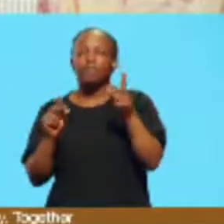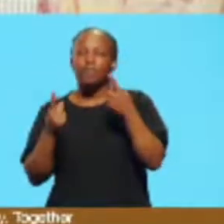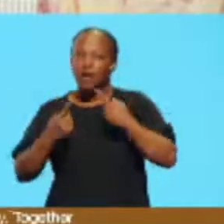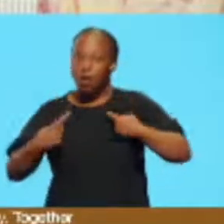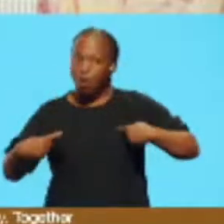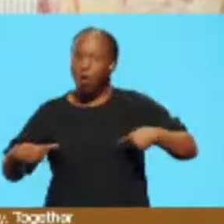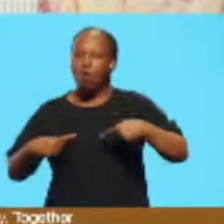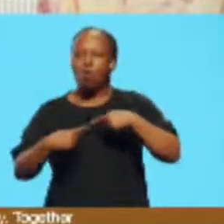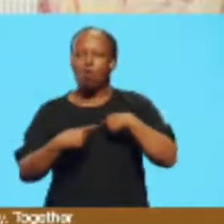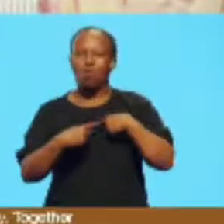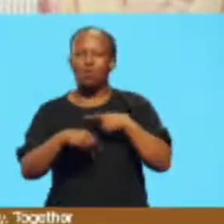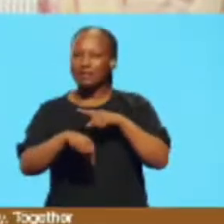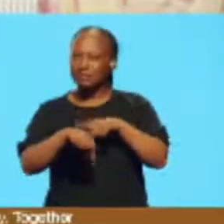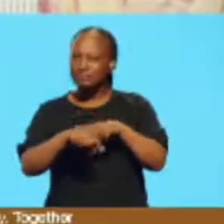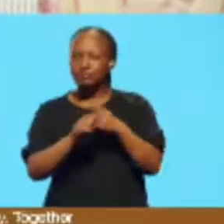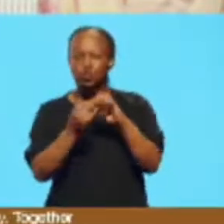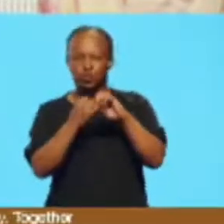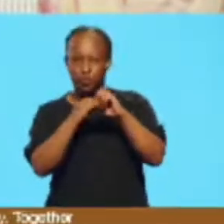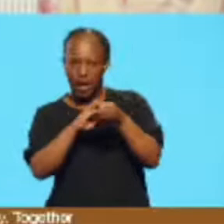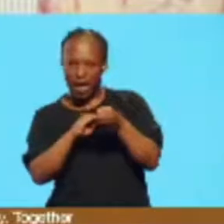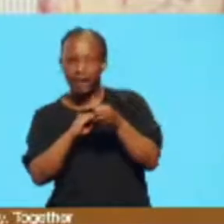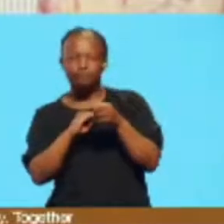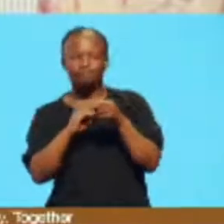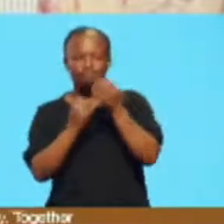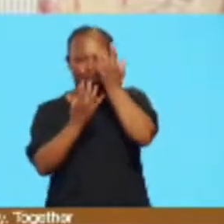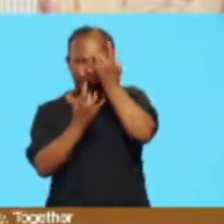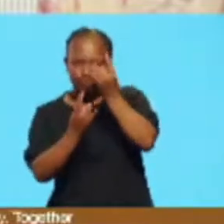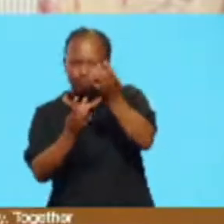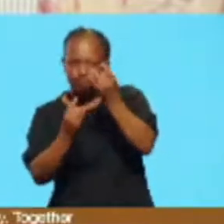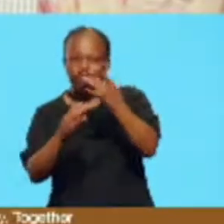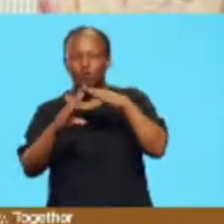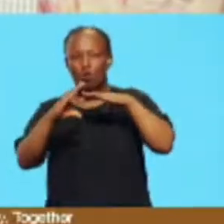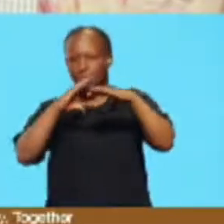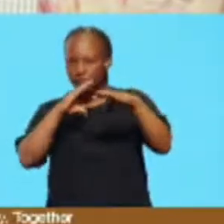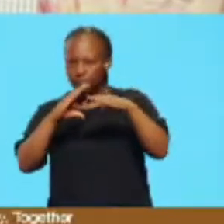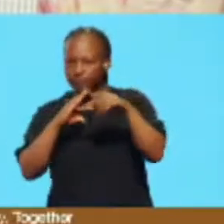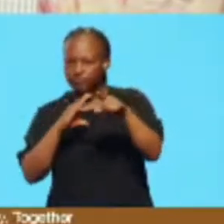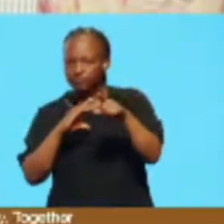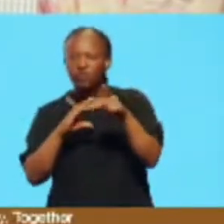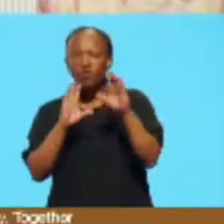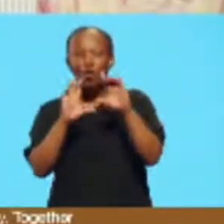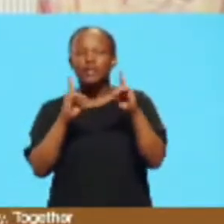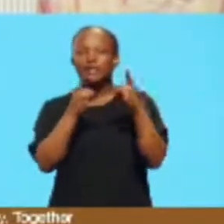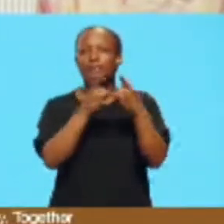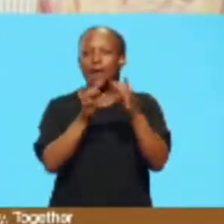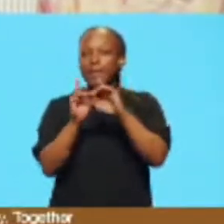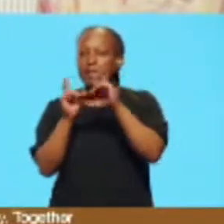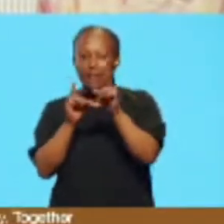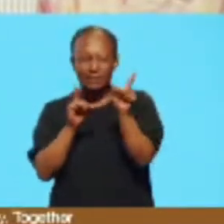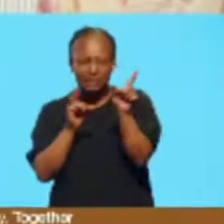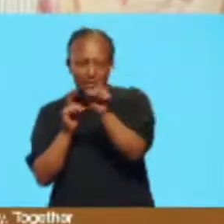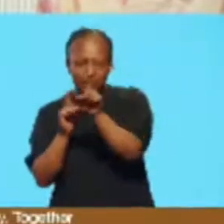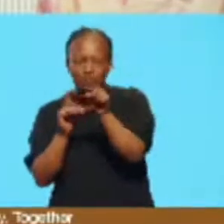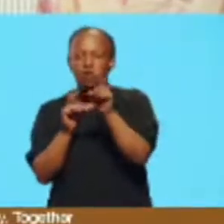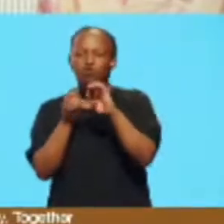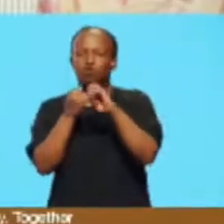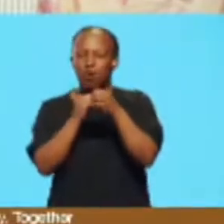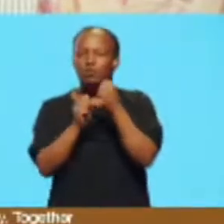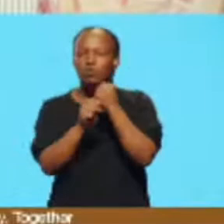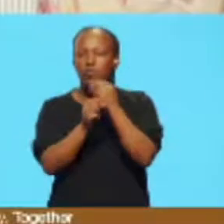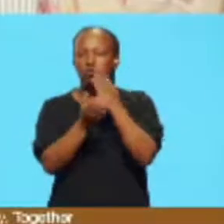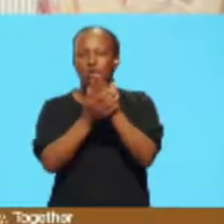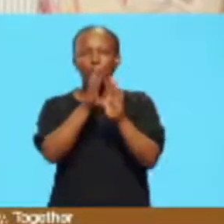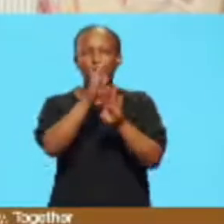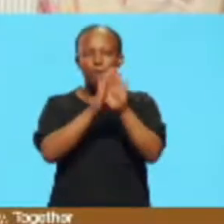the time try to communicate and talk to the key departments to ensure that we improve on this kind of thing.